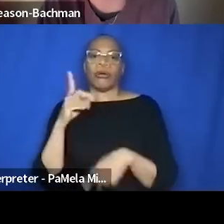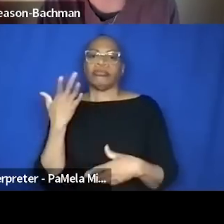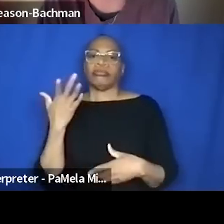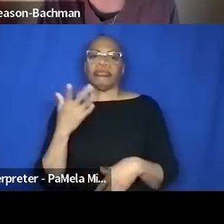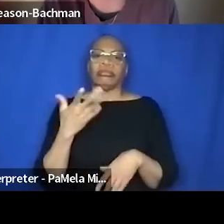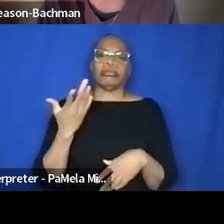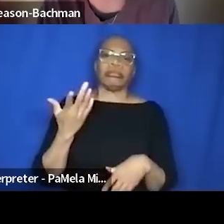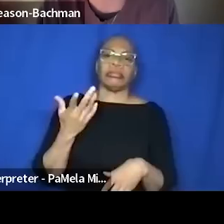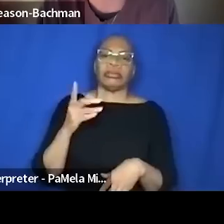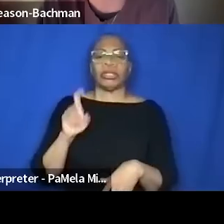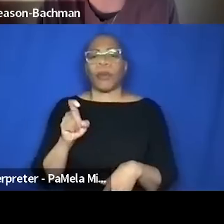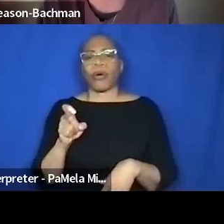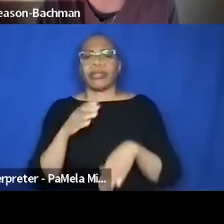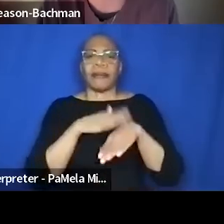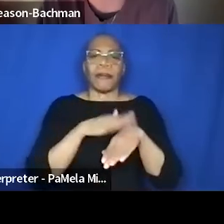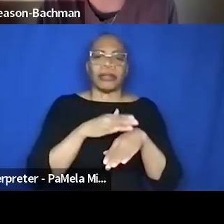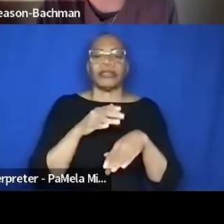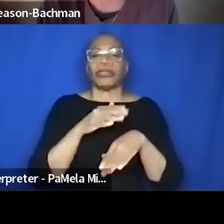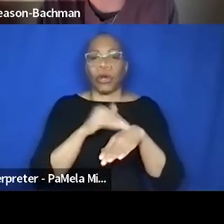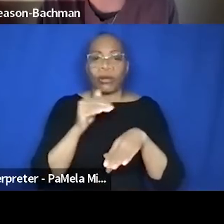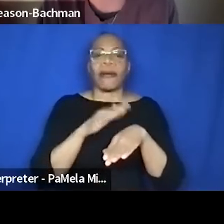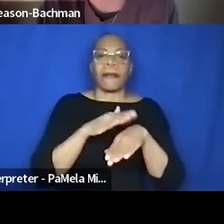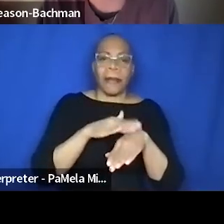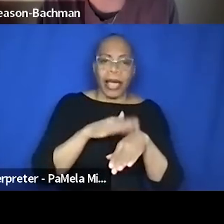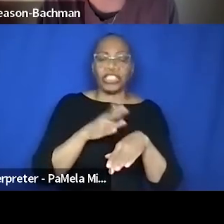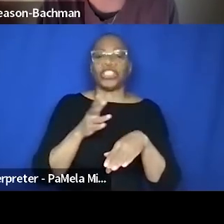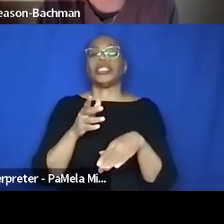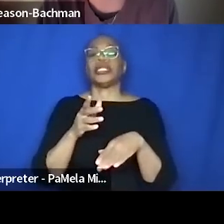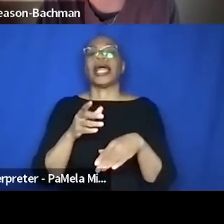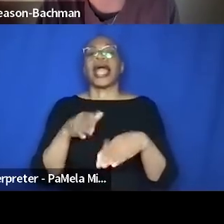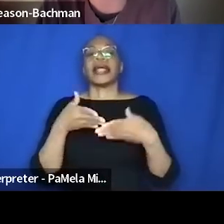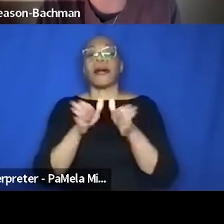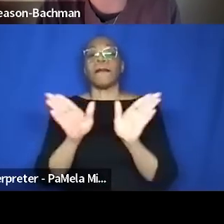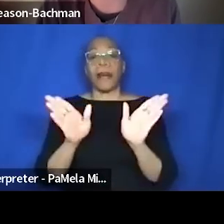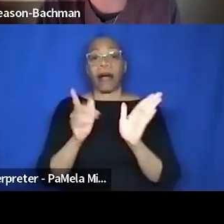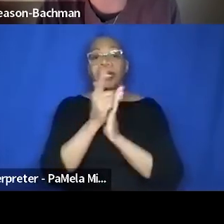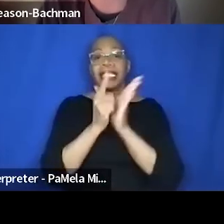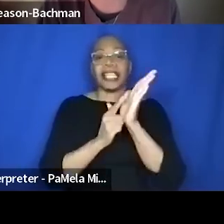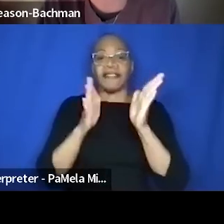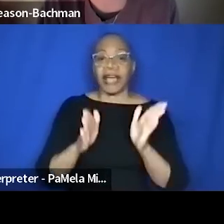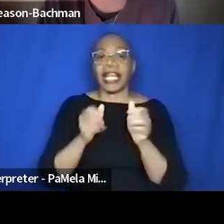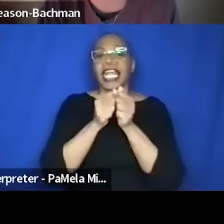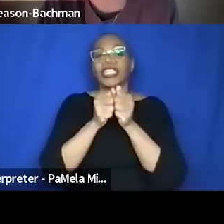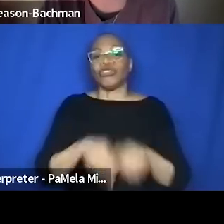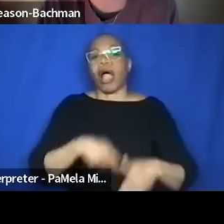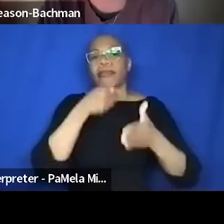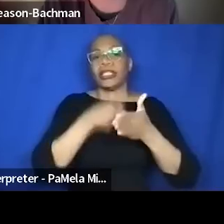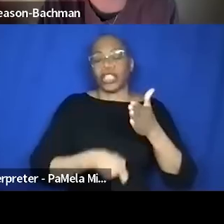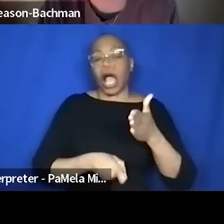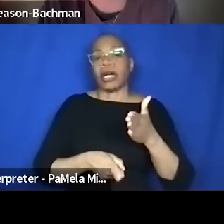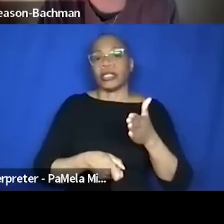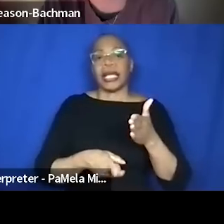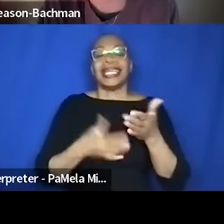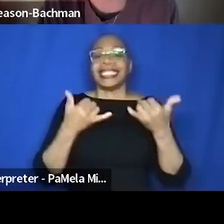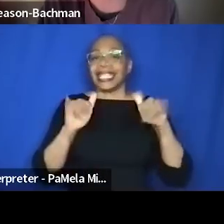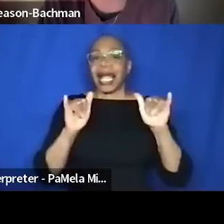her public defender, and sure enough, they dropped the charges on her. I told her, even though you're homeless, you still have rights, and